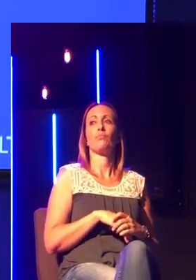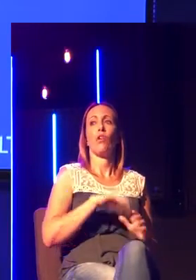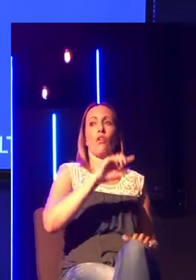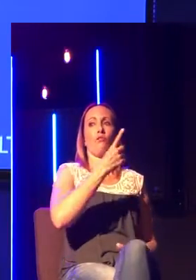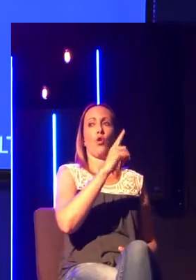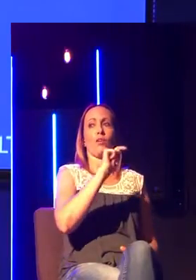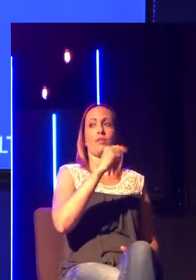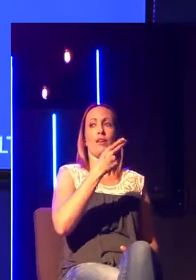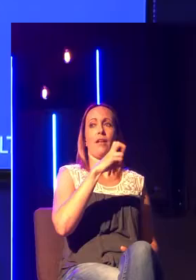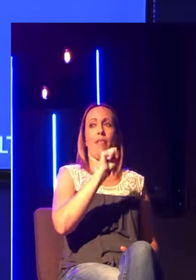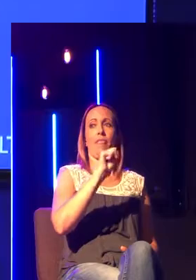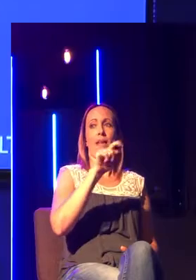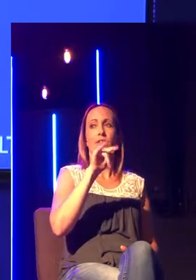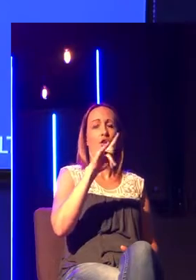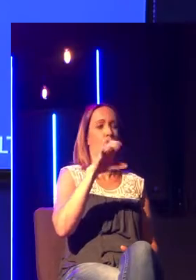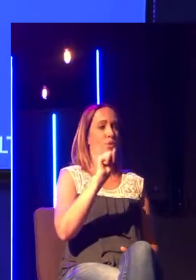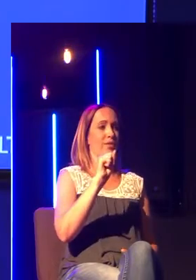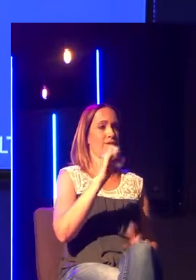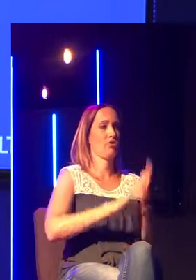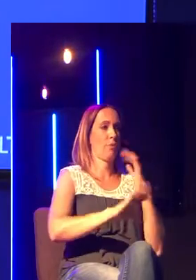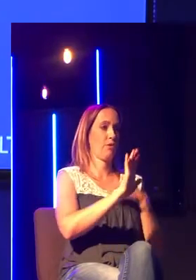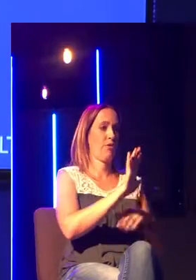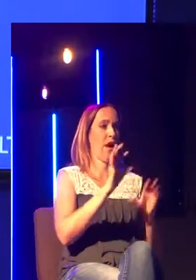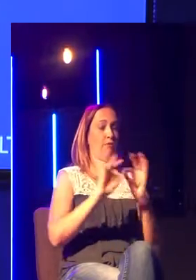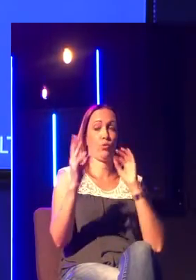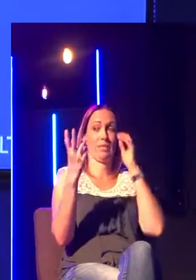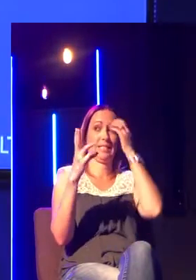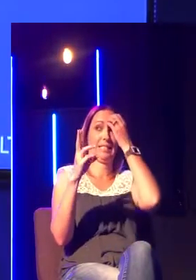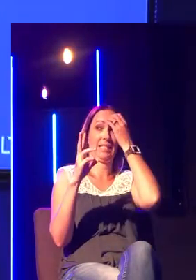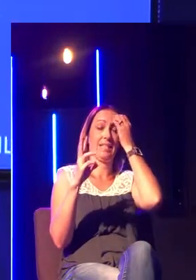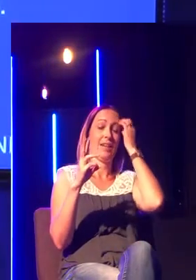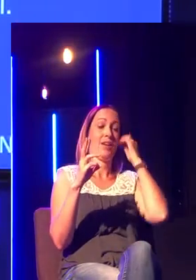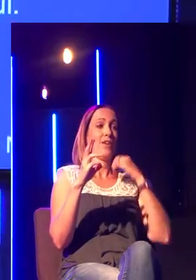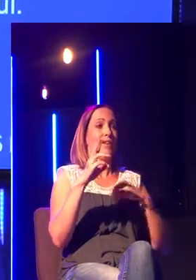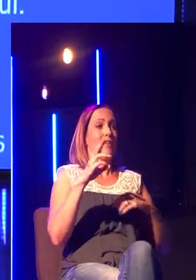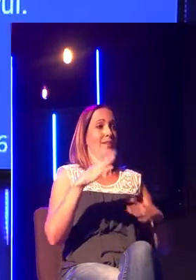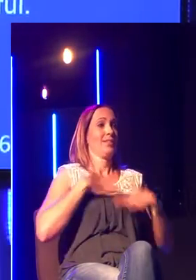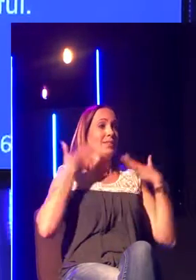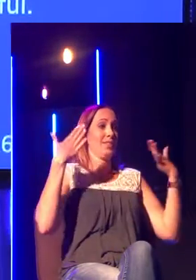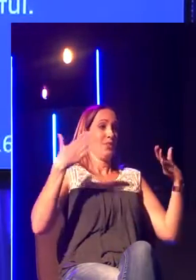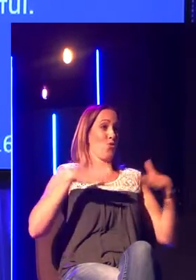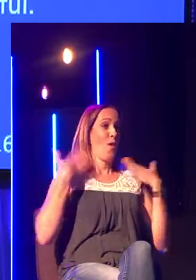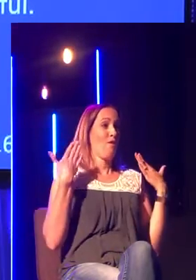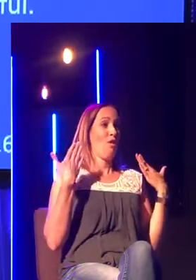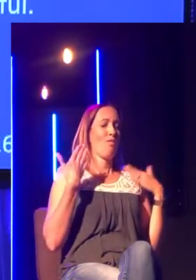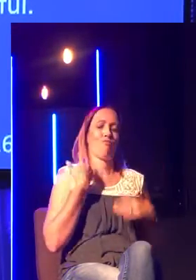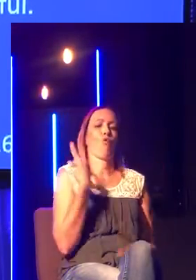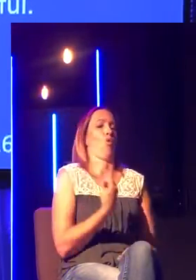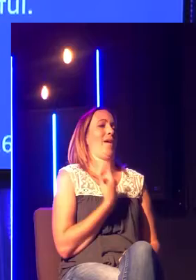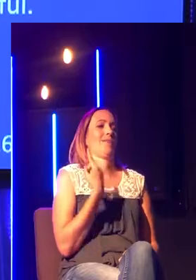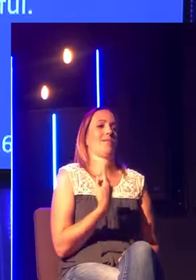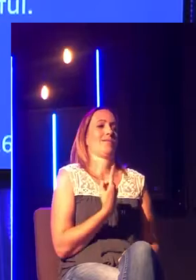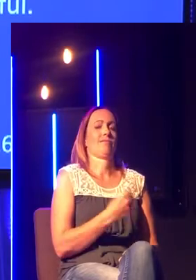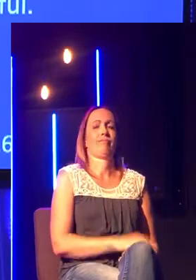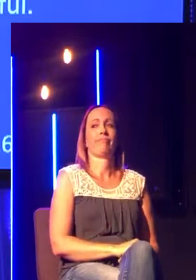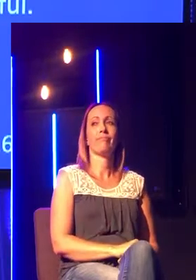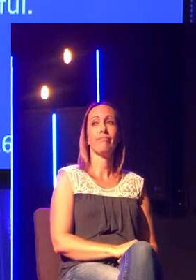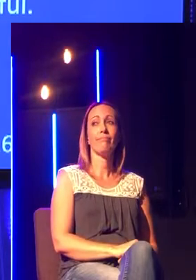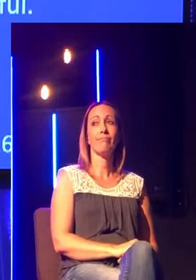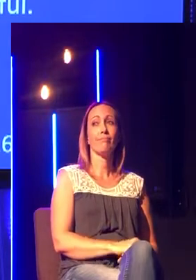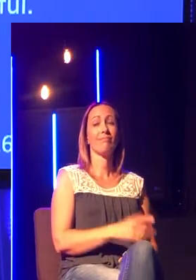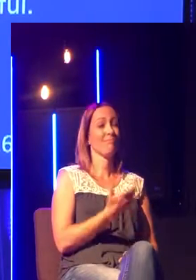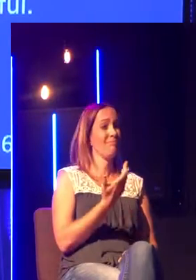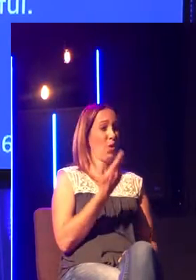be joyful." There it is again. We're supposed to be full of joy. Always be joyful. But how many know sometimes it's a little